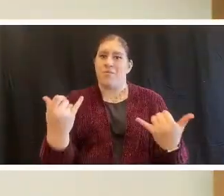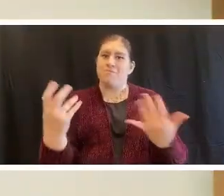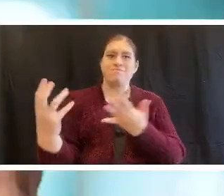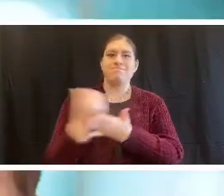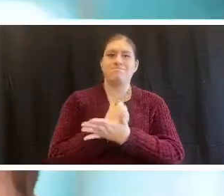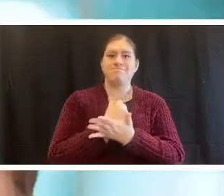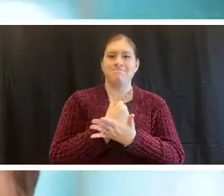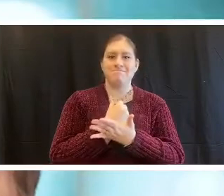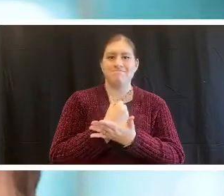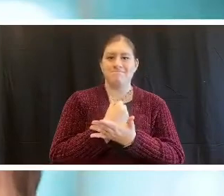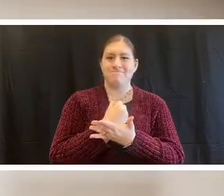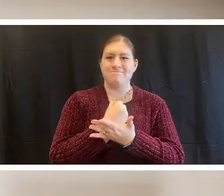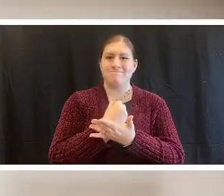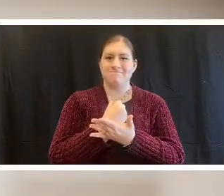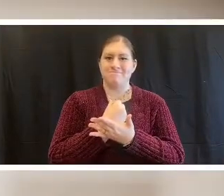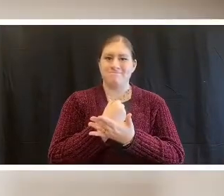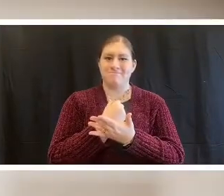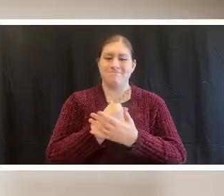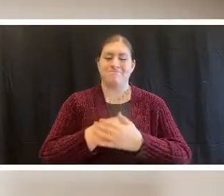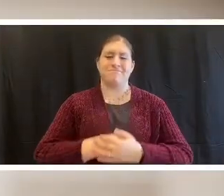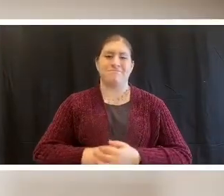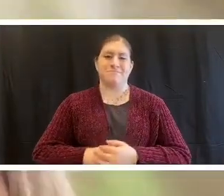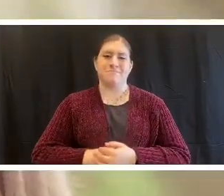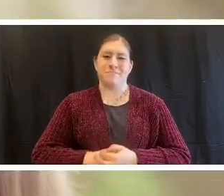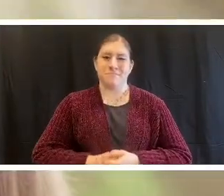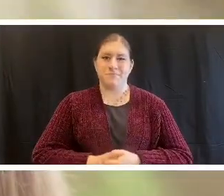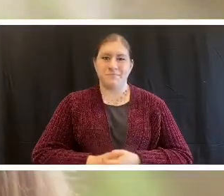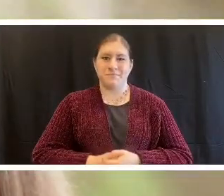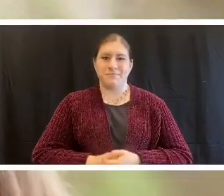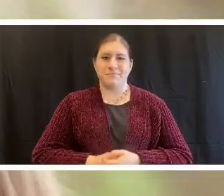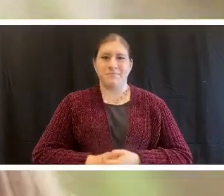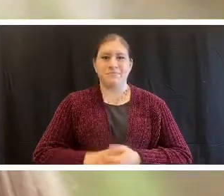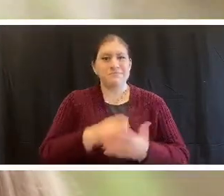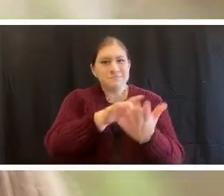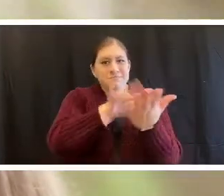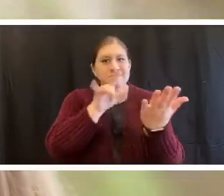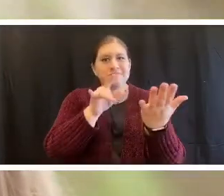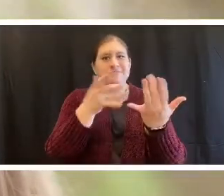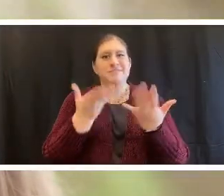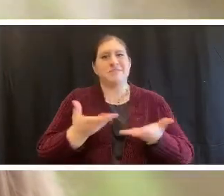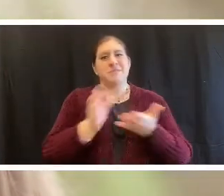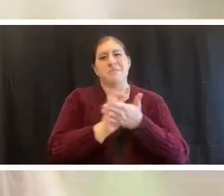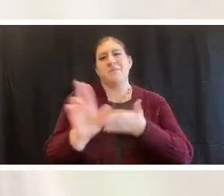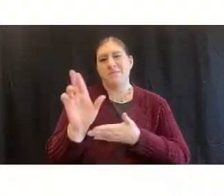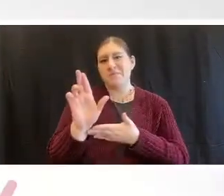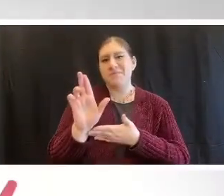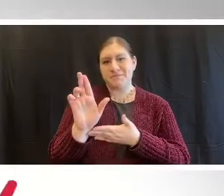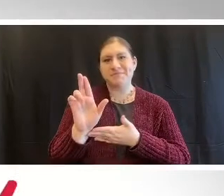Our moment is now. Make the most of it at Lamar University.